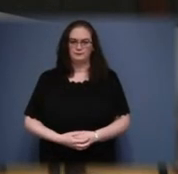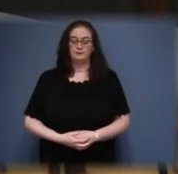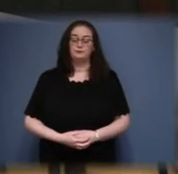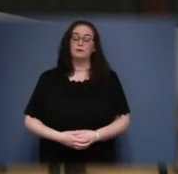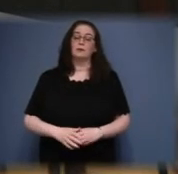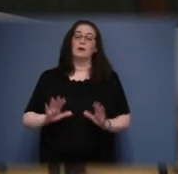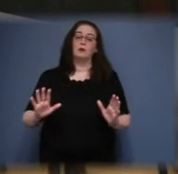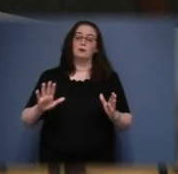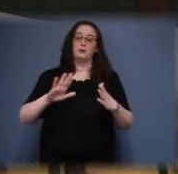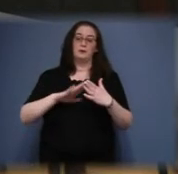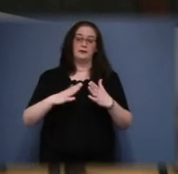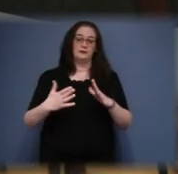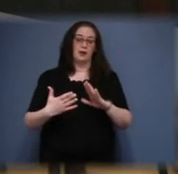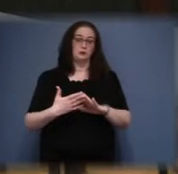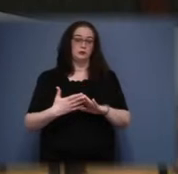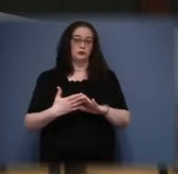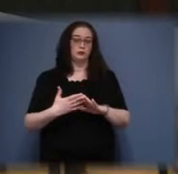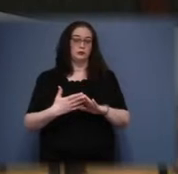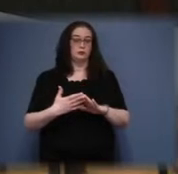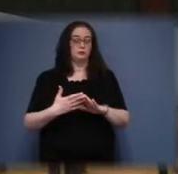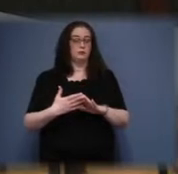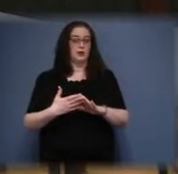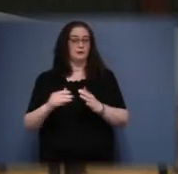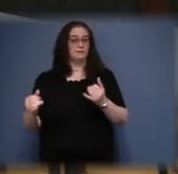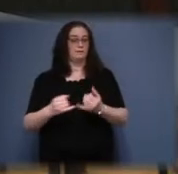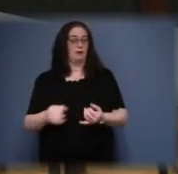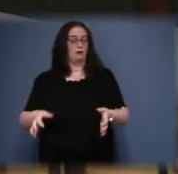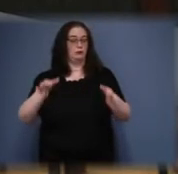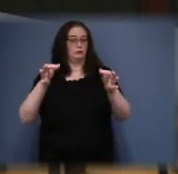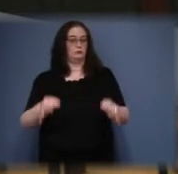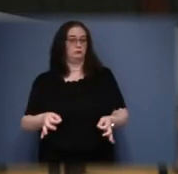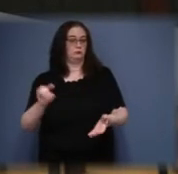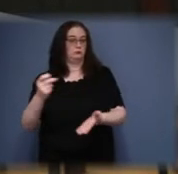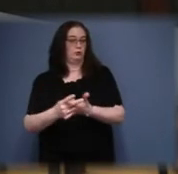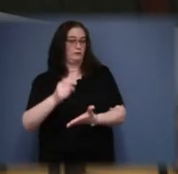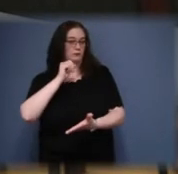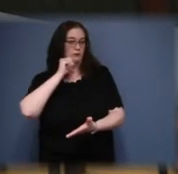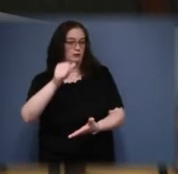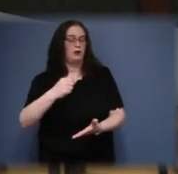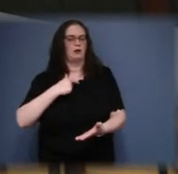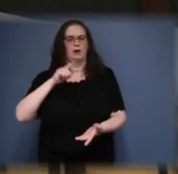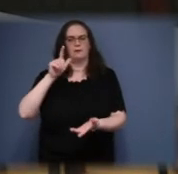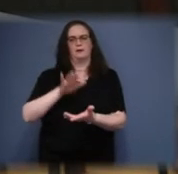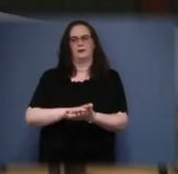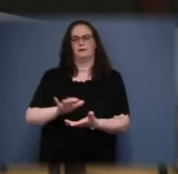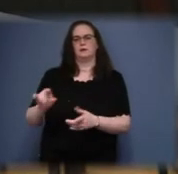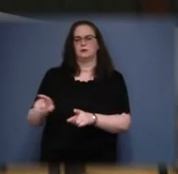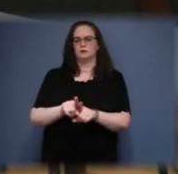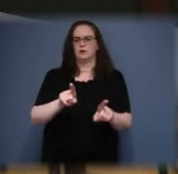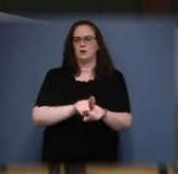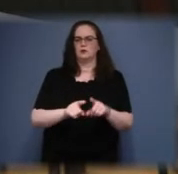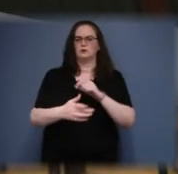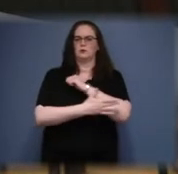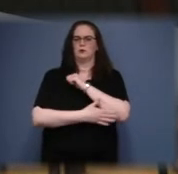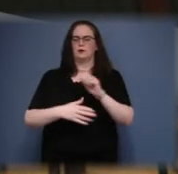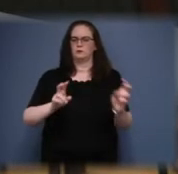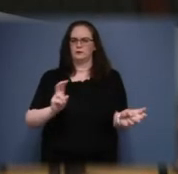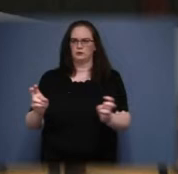Although the township will have final say on this project, I believe this is also a county